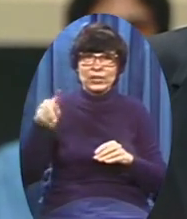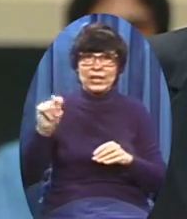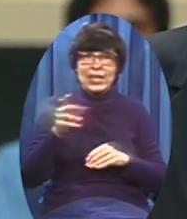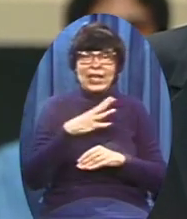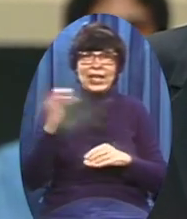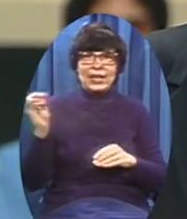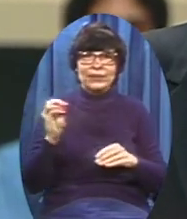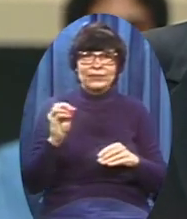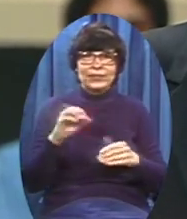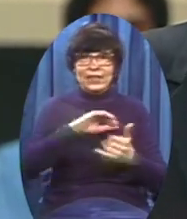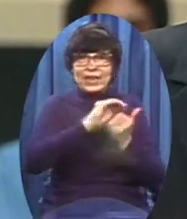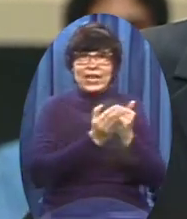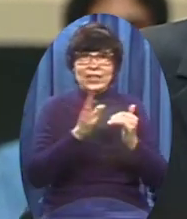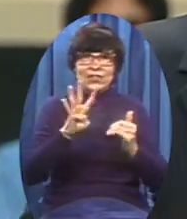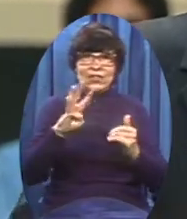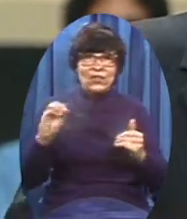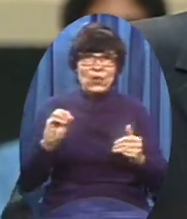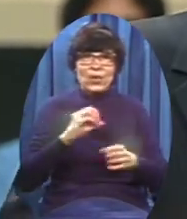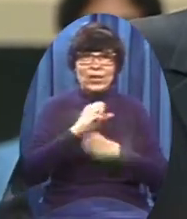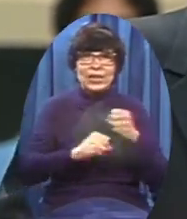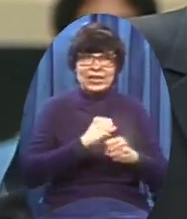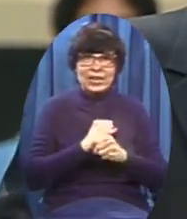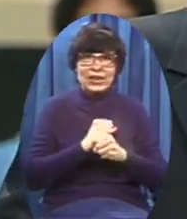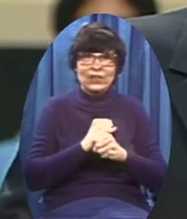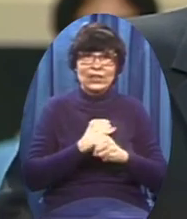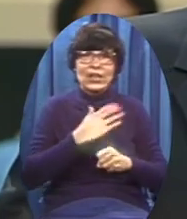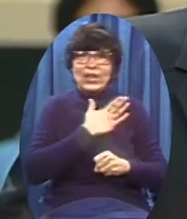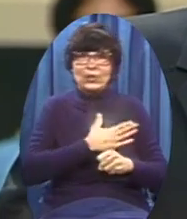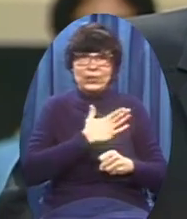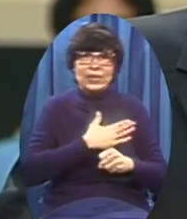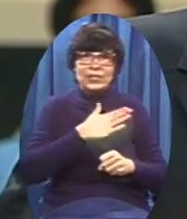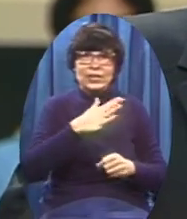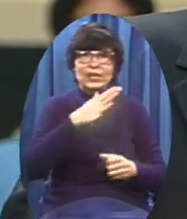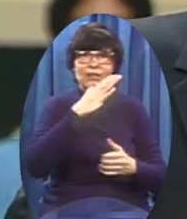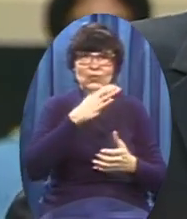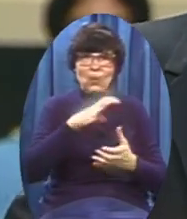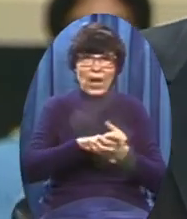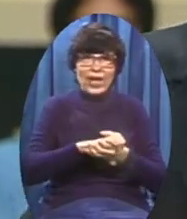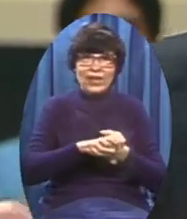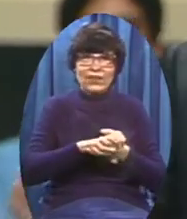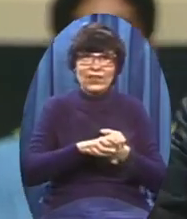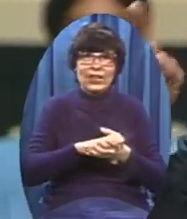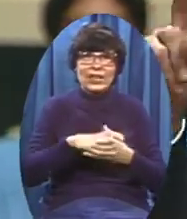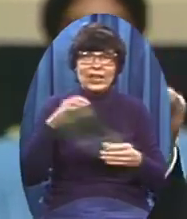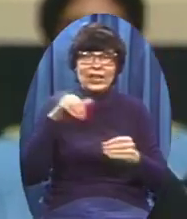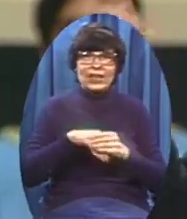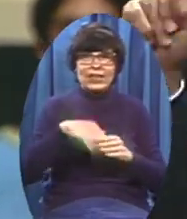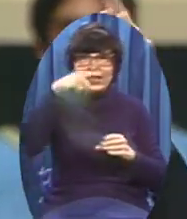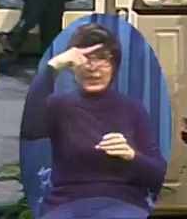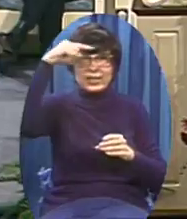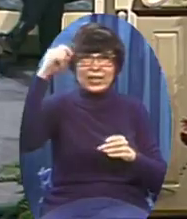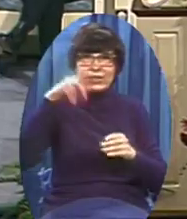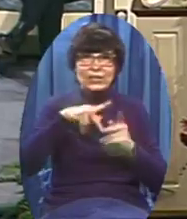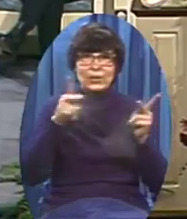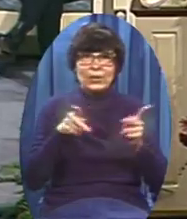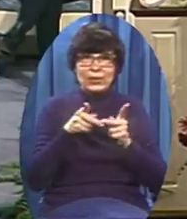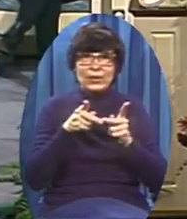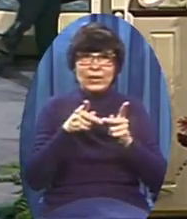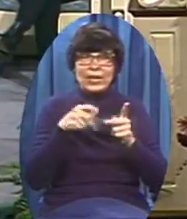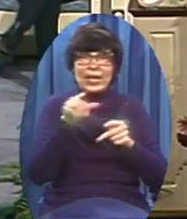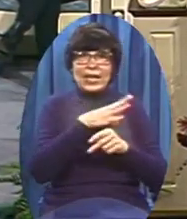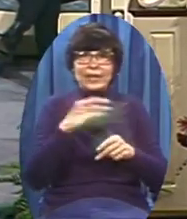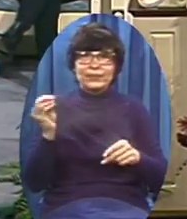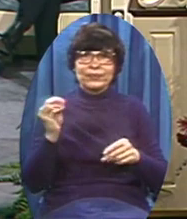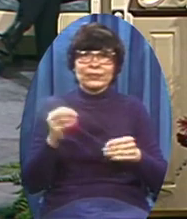father-in-law in a desert. And then the last 40 years, he did what God wanted him to do. So I tell you, the last 40 years of my